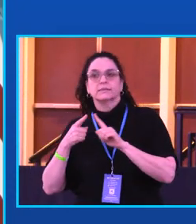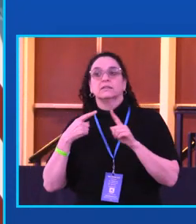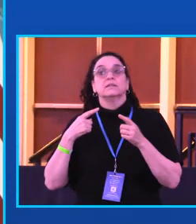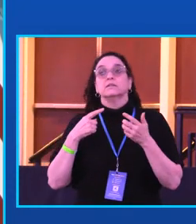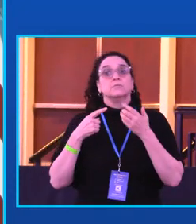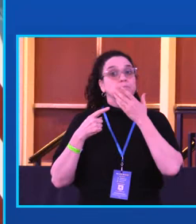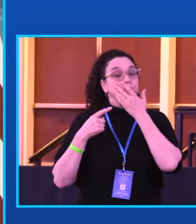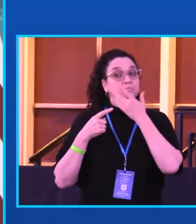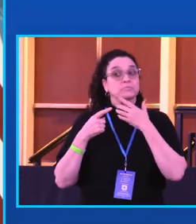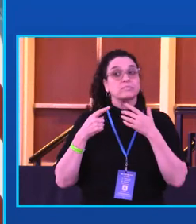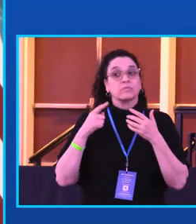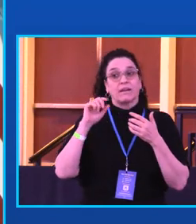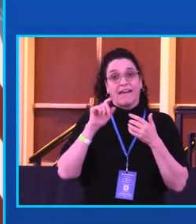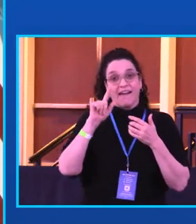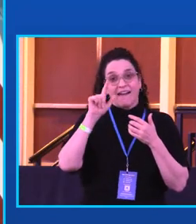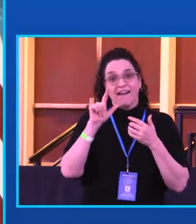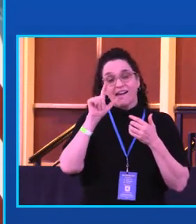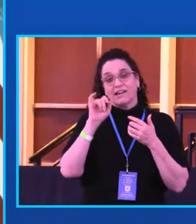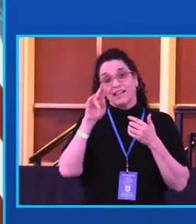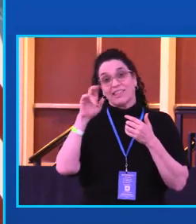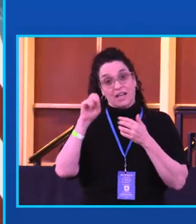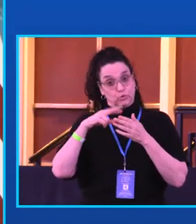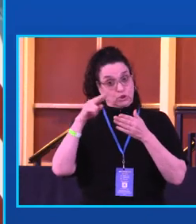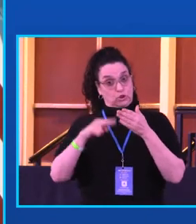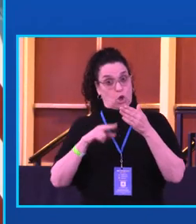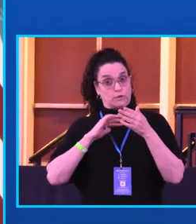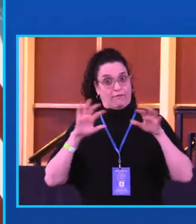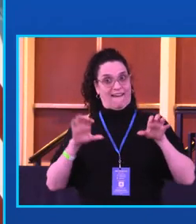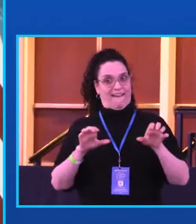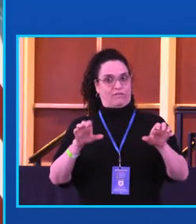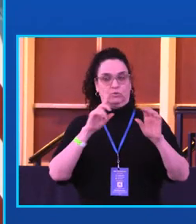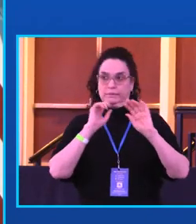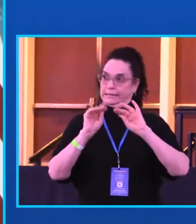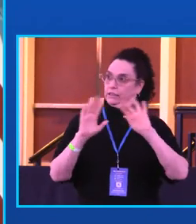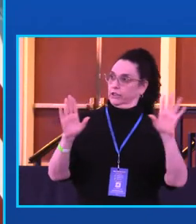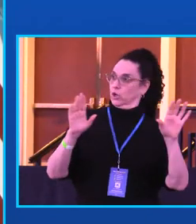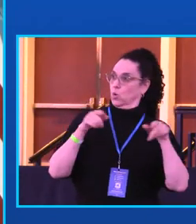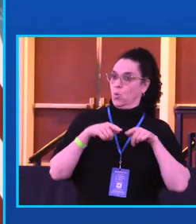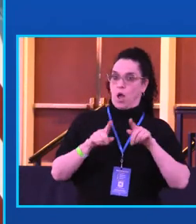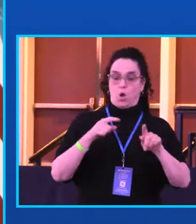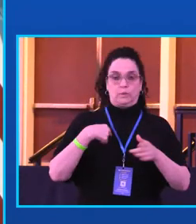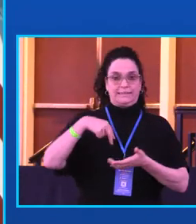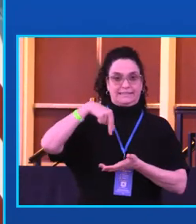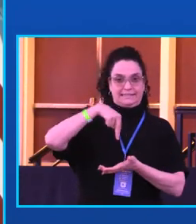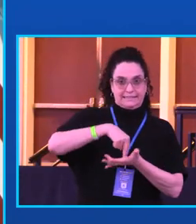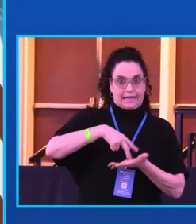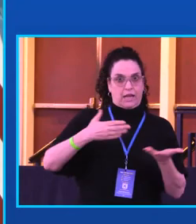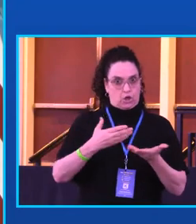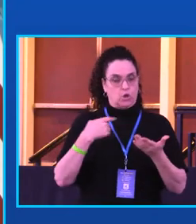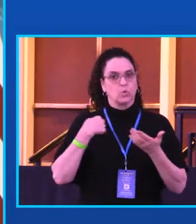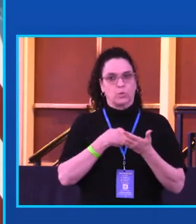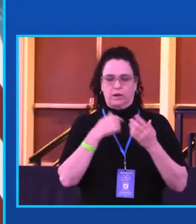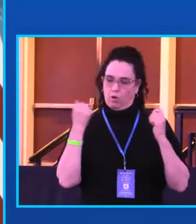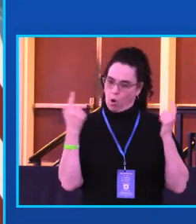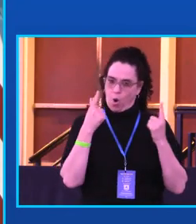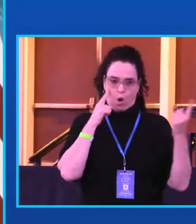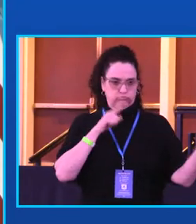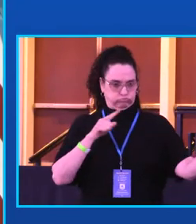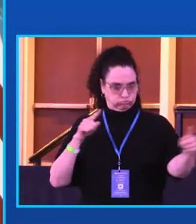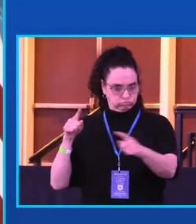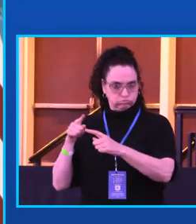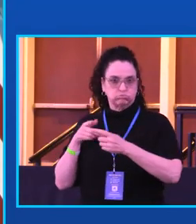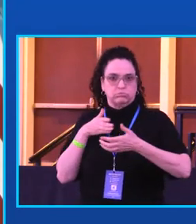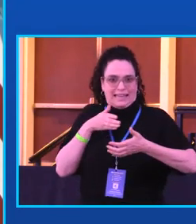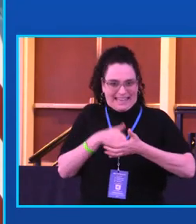effort are clear as we stand together in this unified rebuke of Russia. The President and I